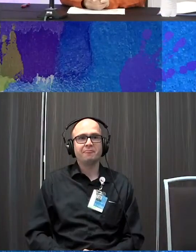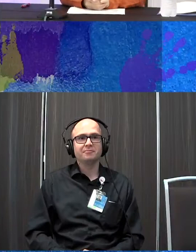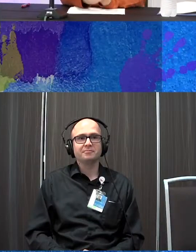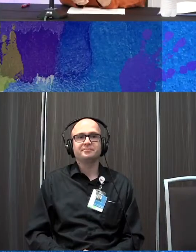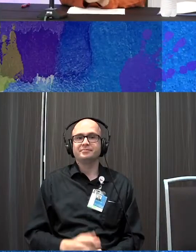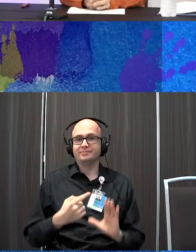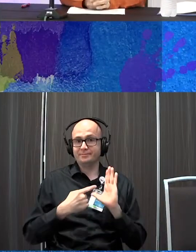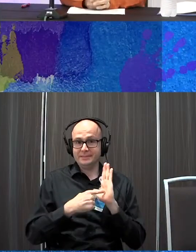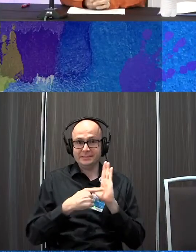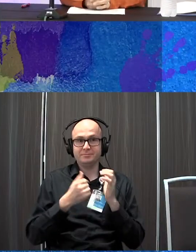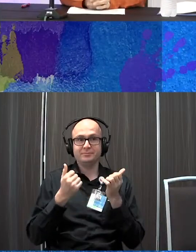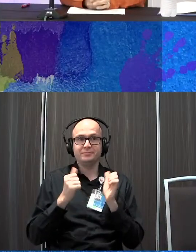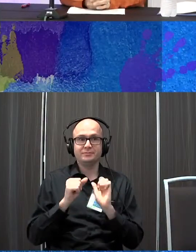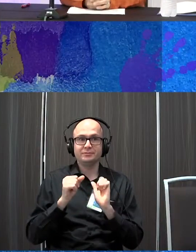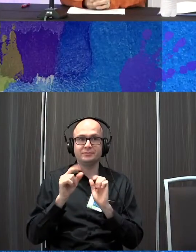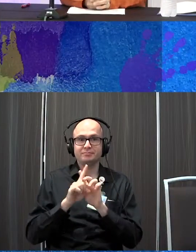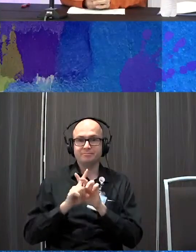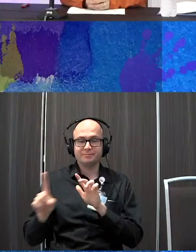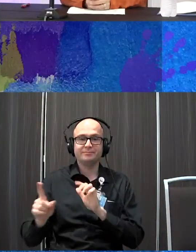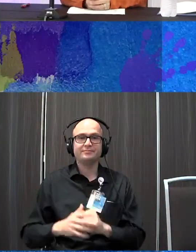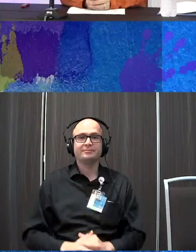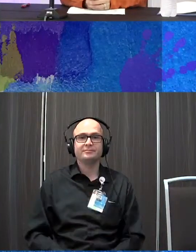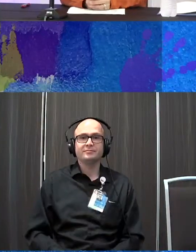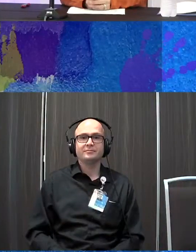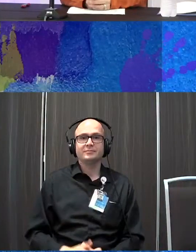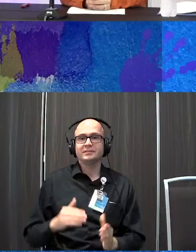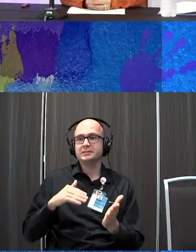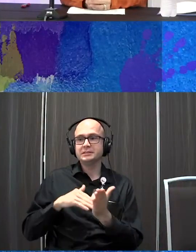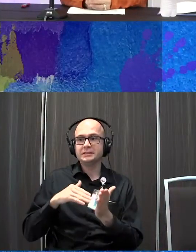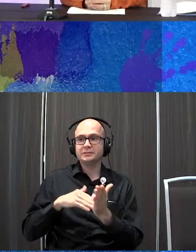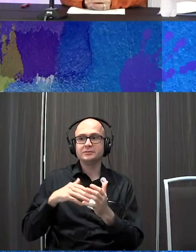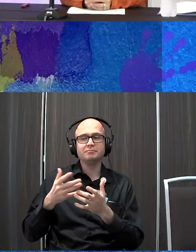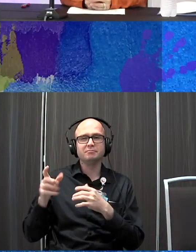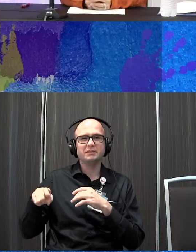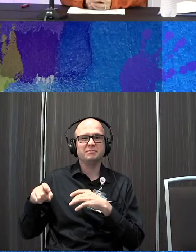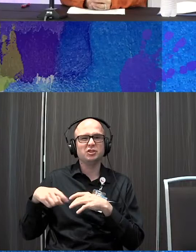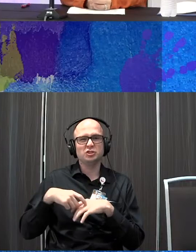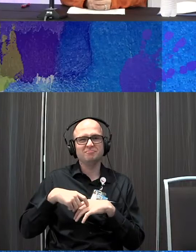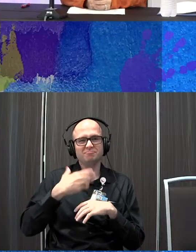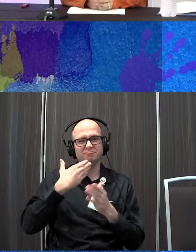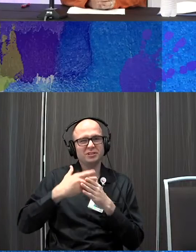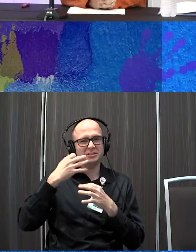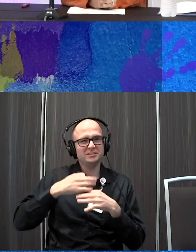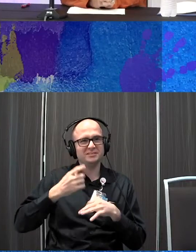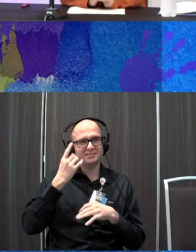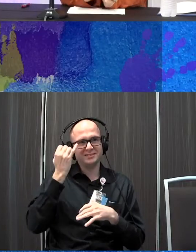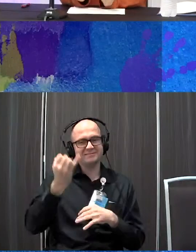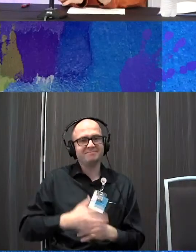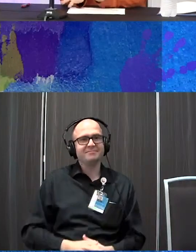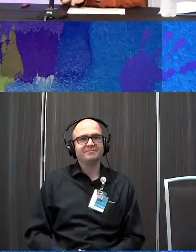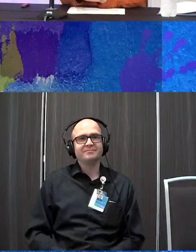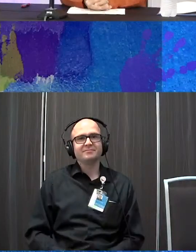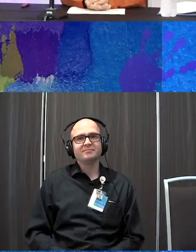be an example that he was trying to get away and from Dr. I'm just going to say, I think Dr. Dialicon earned it. Yeah, he did.